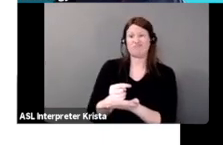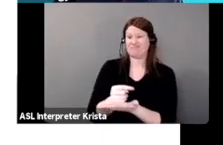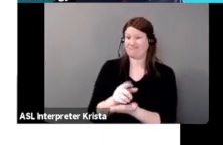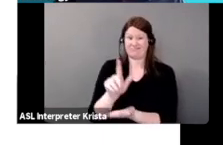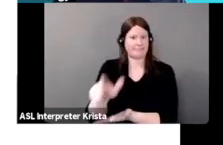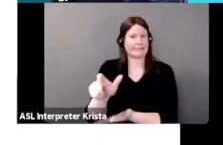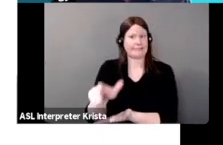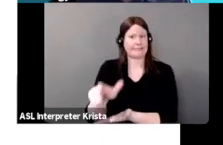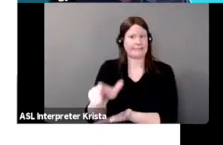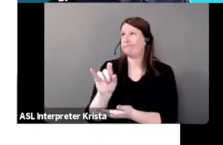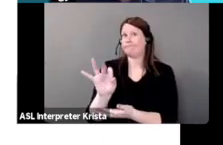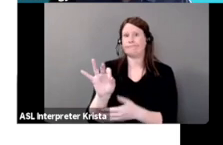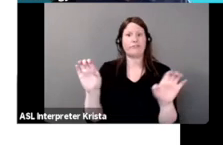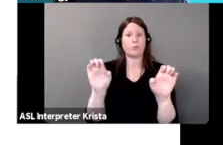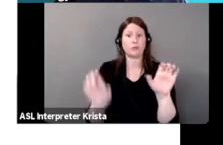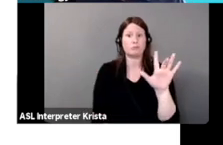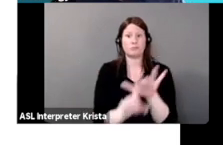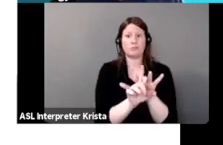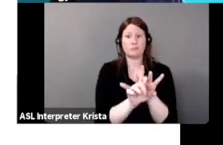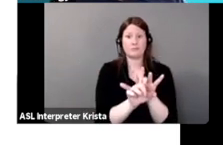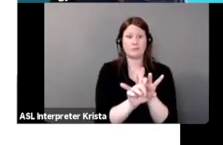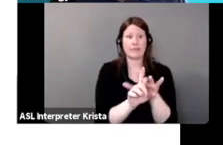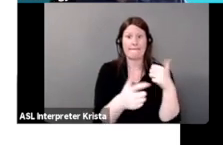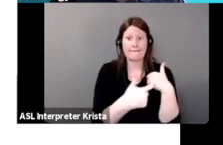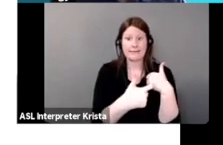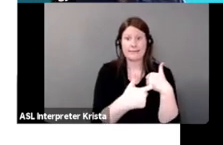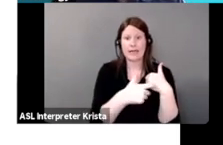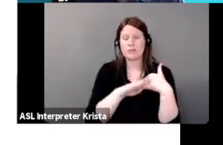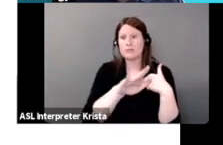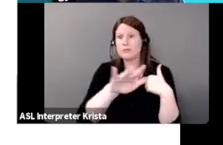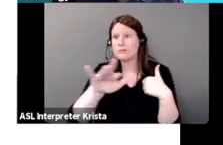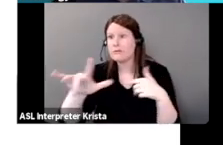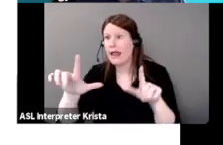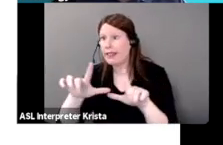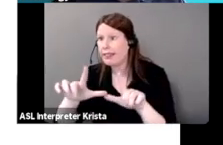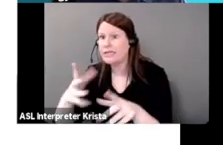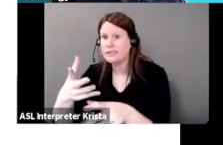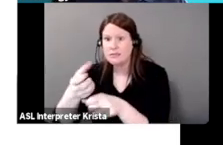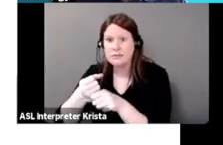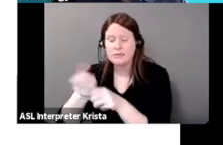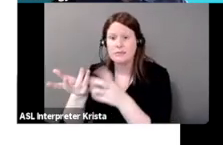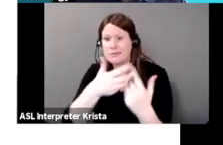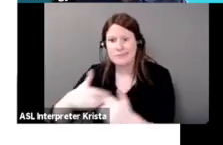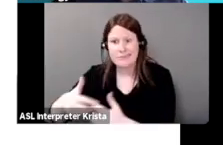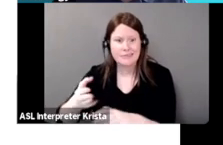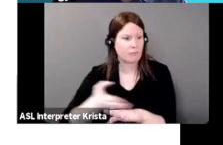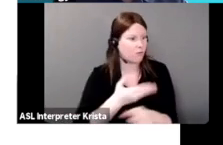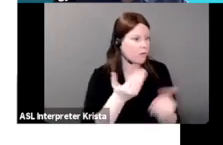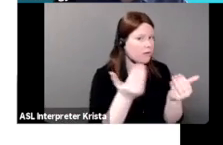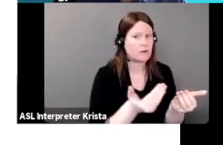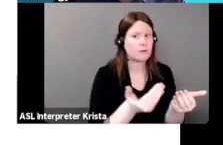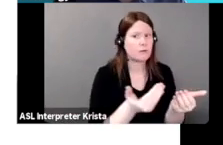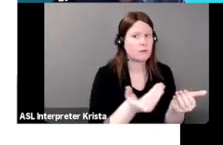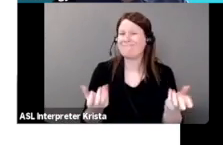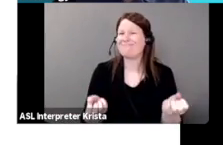situation, and there may not be time to acquire a license for the use of that patent. So many countries,